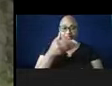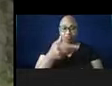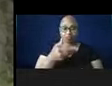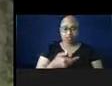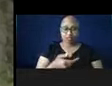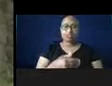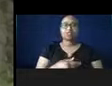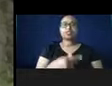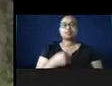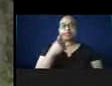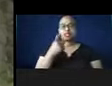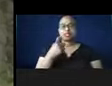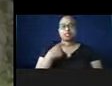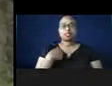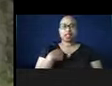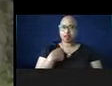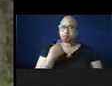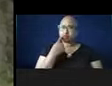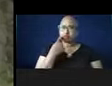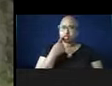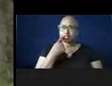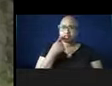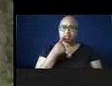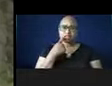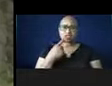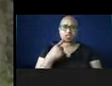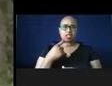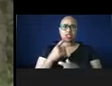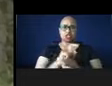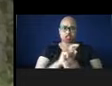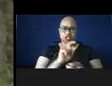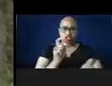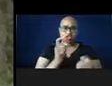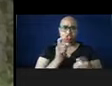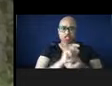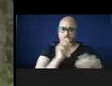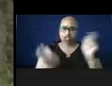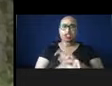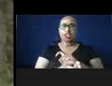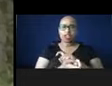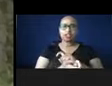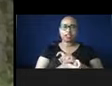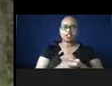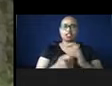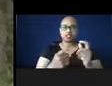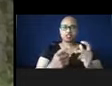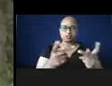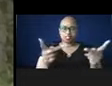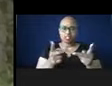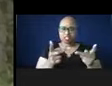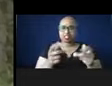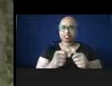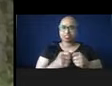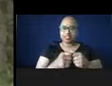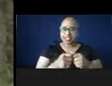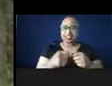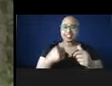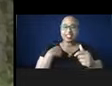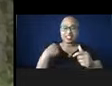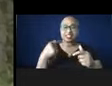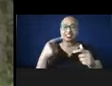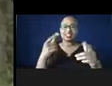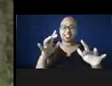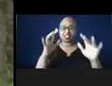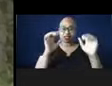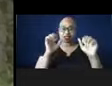recently accepted a new position as superintendent at Guilford. Doesn't mean I know how to use Zoom. So